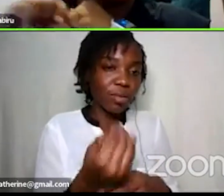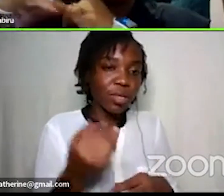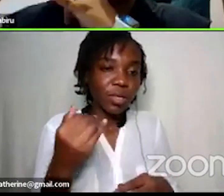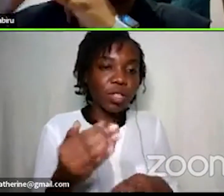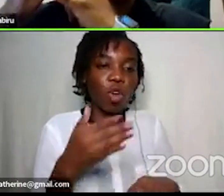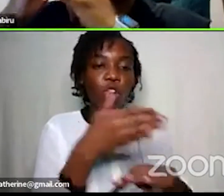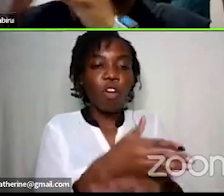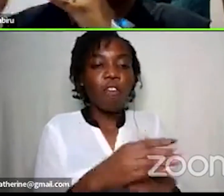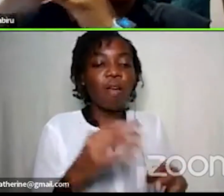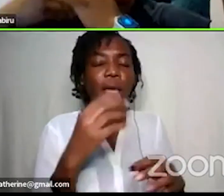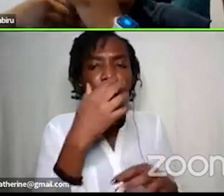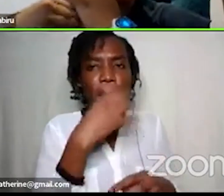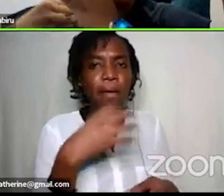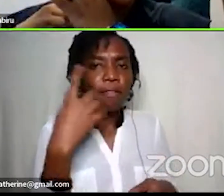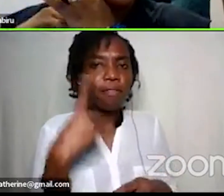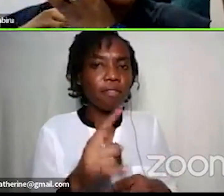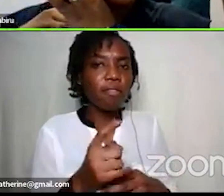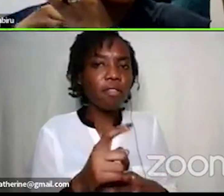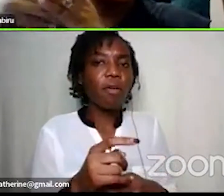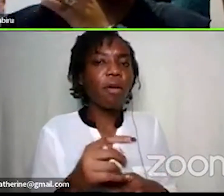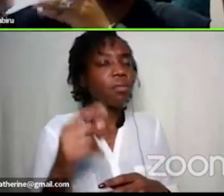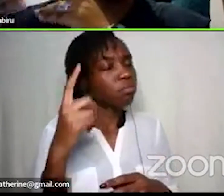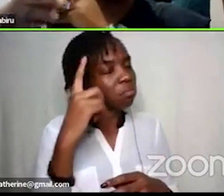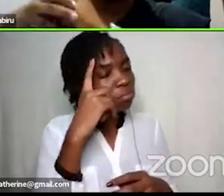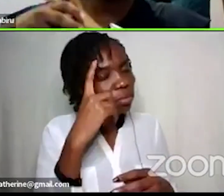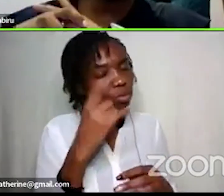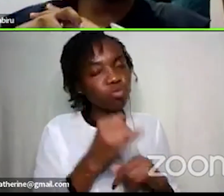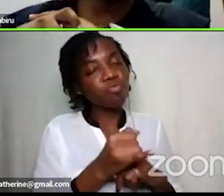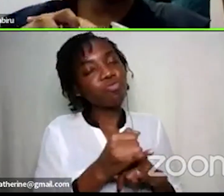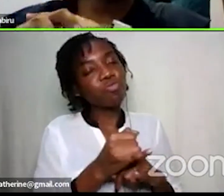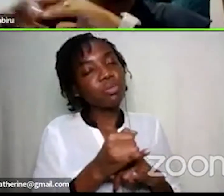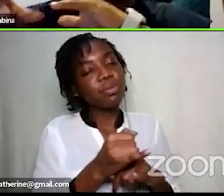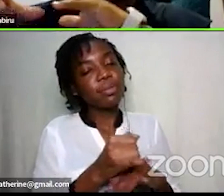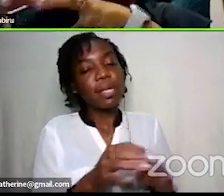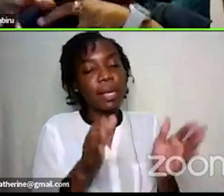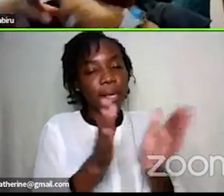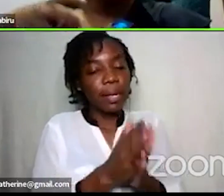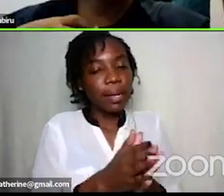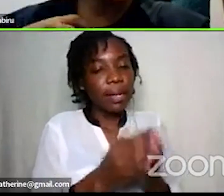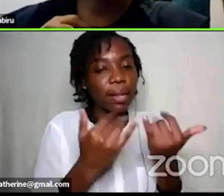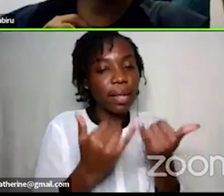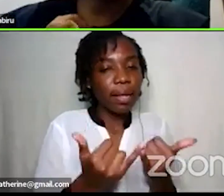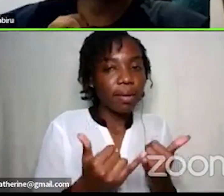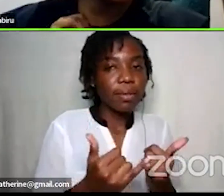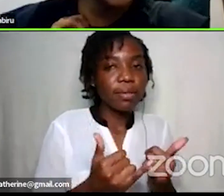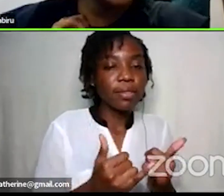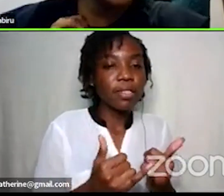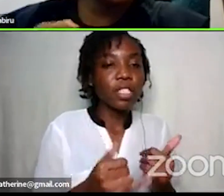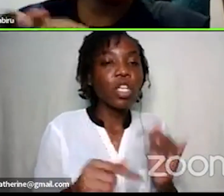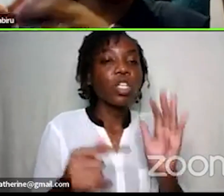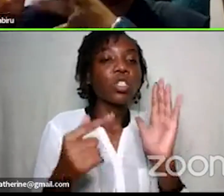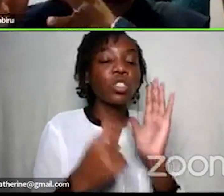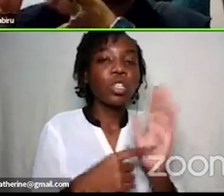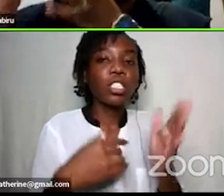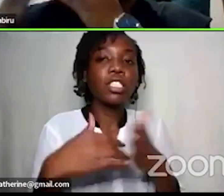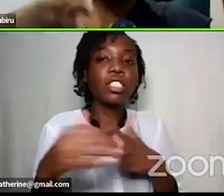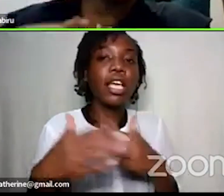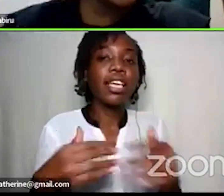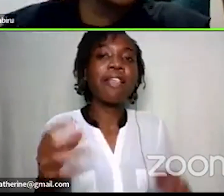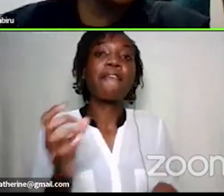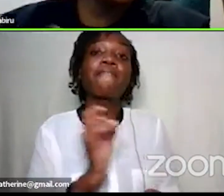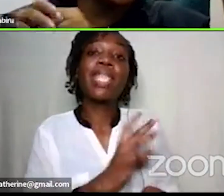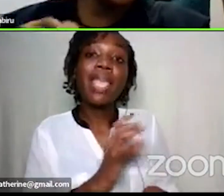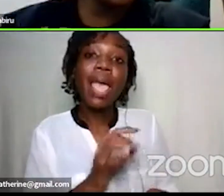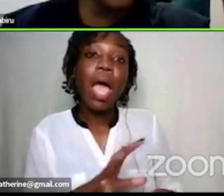of bedwetting, and they've gone back to bedwetting. They are showing signs of fear, or